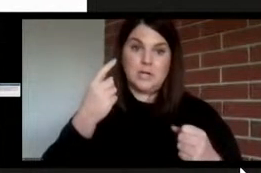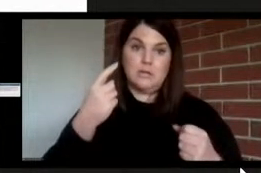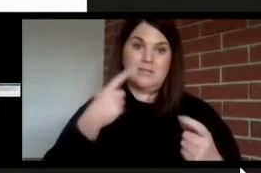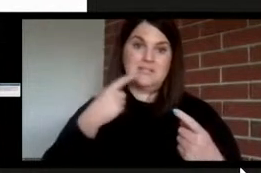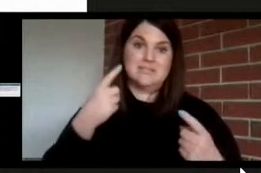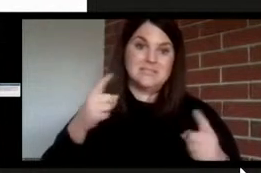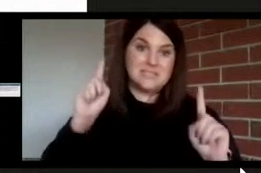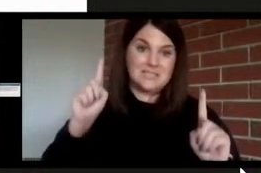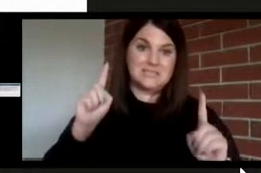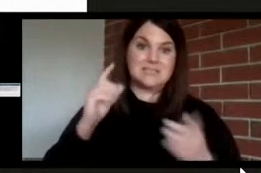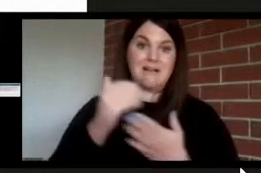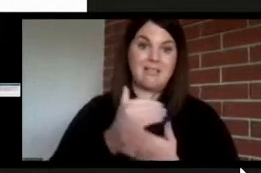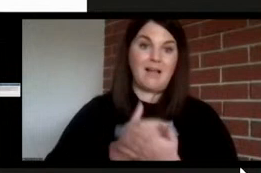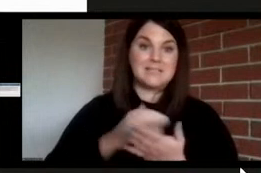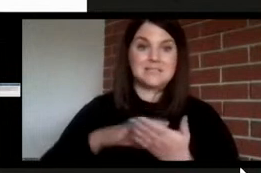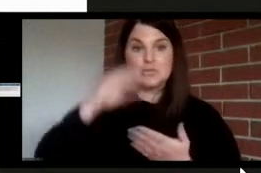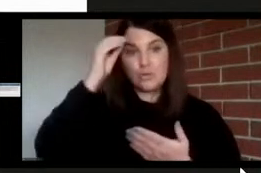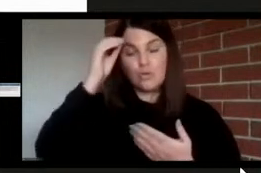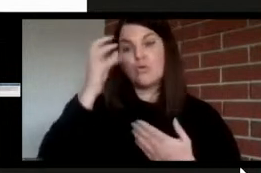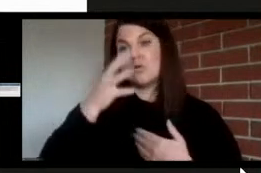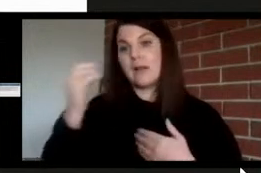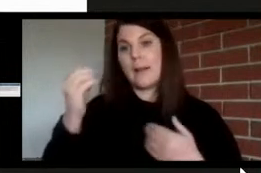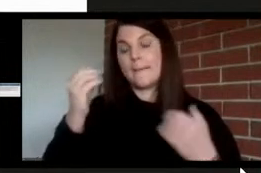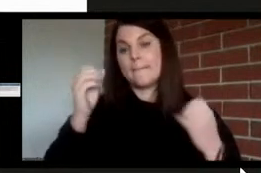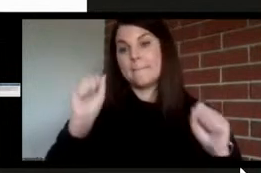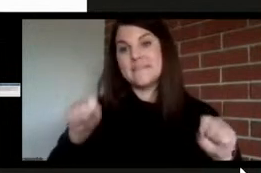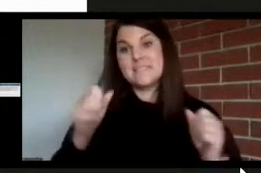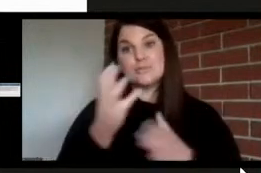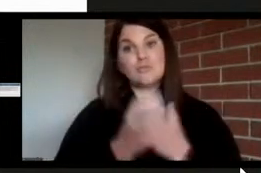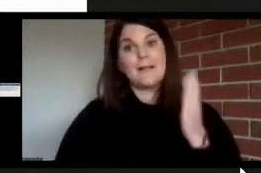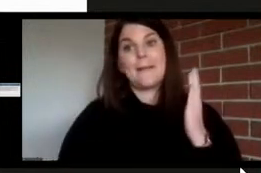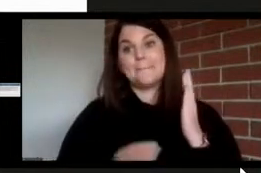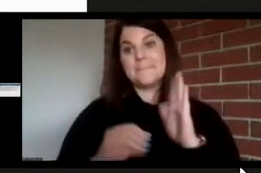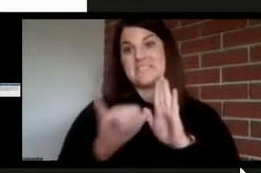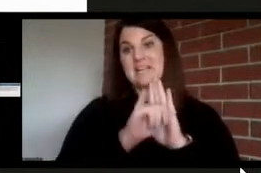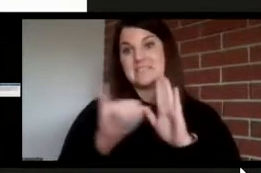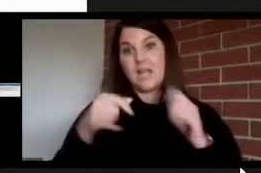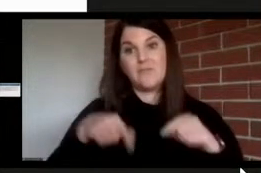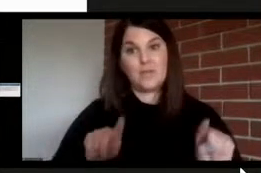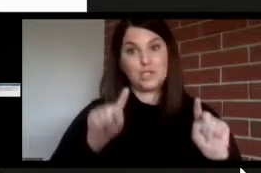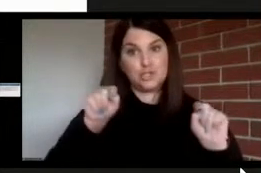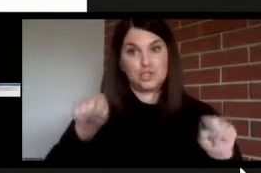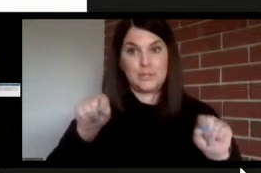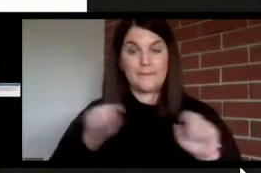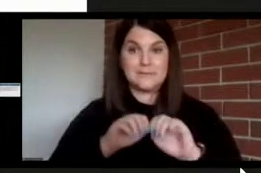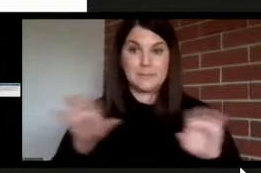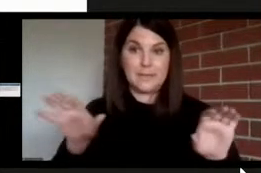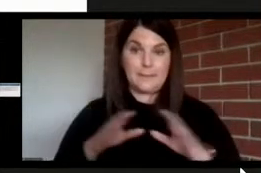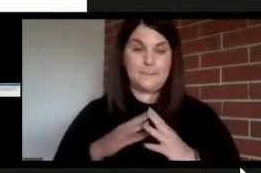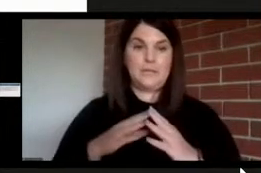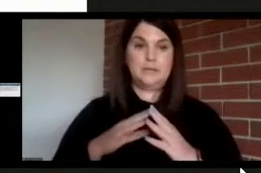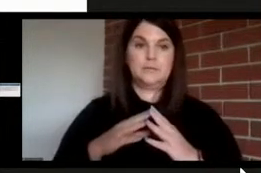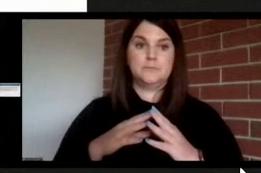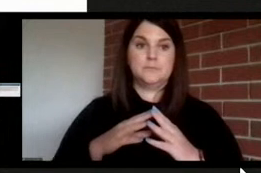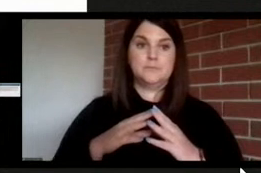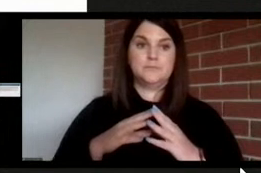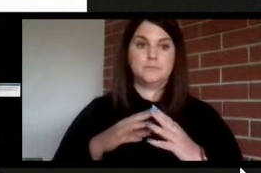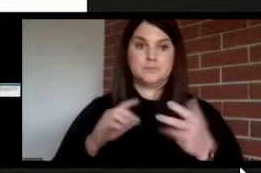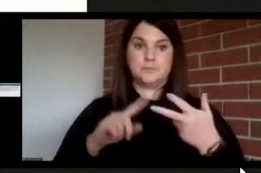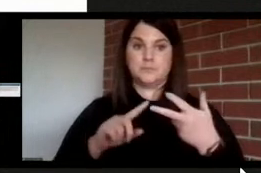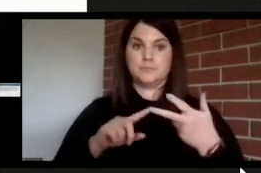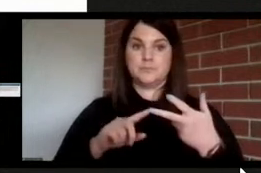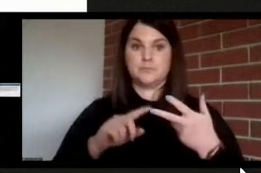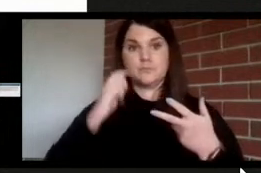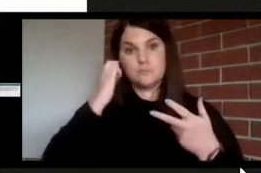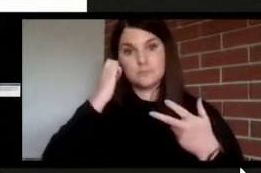the lessons learned, and potential gaps identified during this pandemic. That would be really important. And then finally, there should also